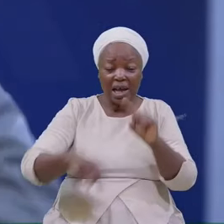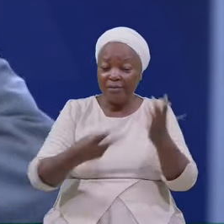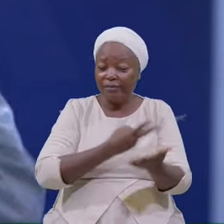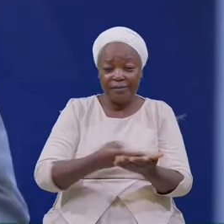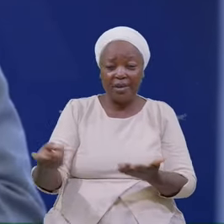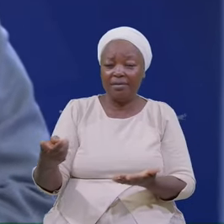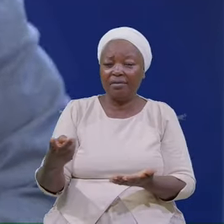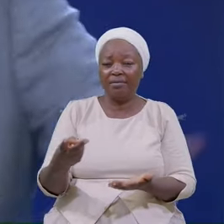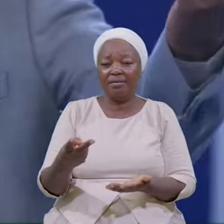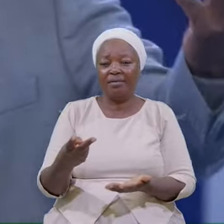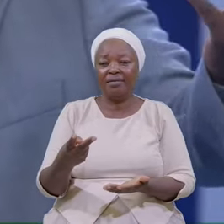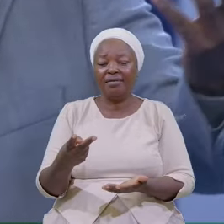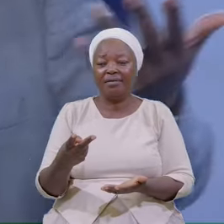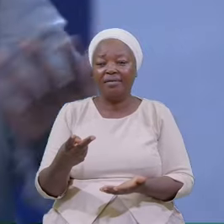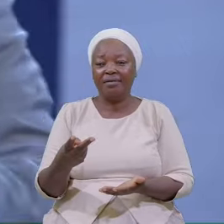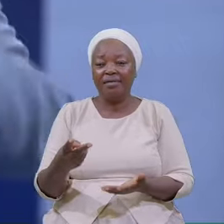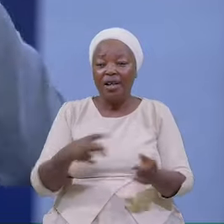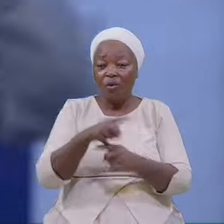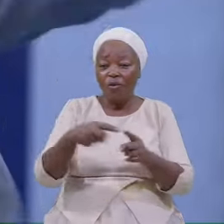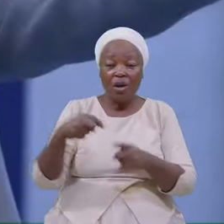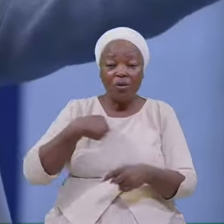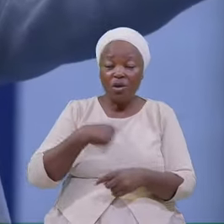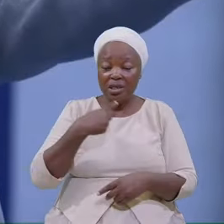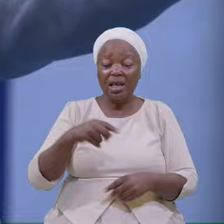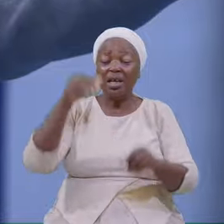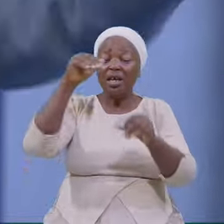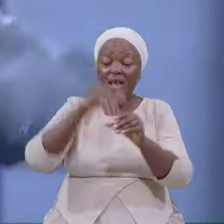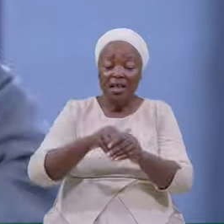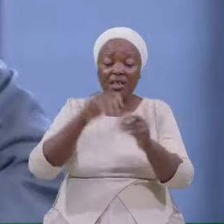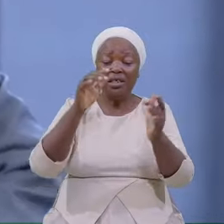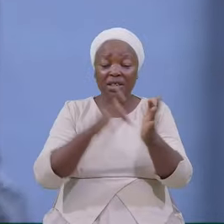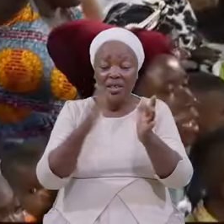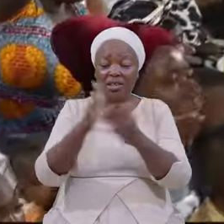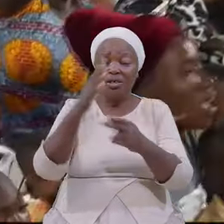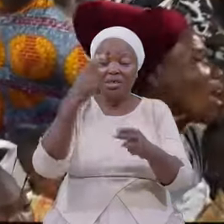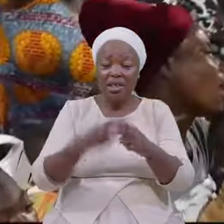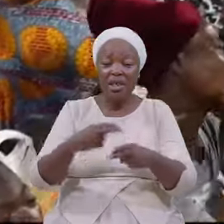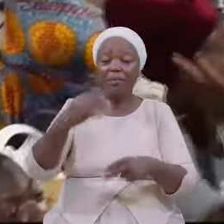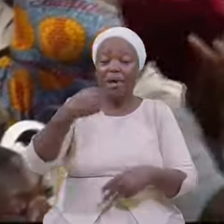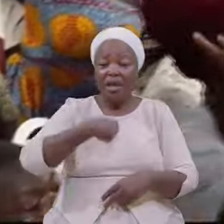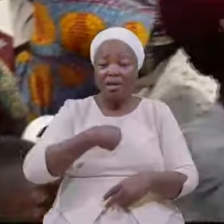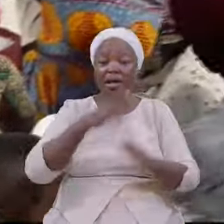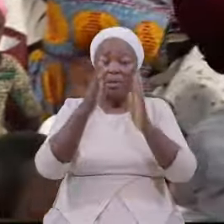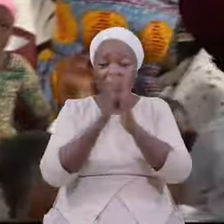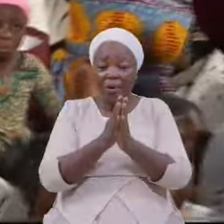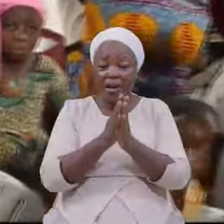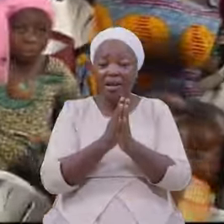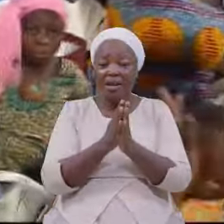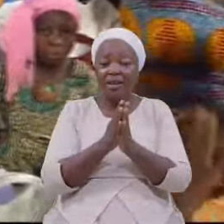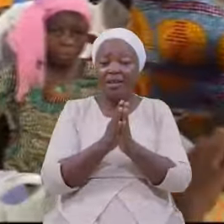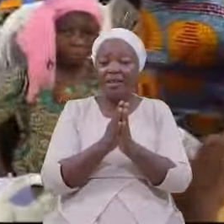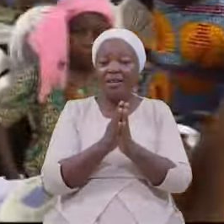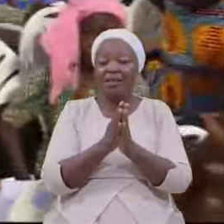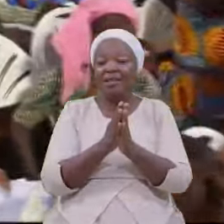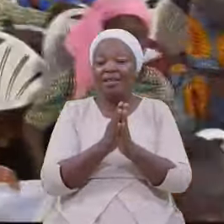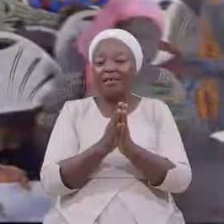nom de Jésus qui ne faillit jamais. Say, in Jesus' name I pray. Quand je dis au nom de